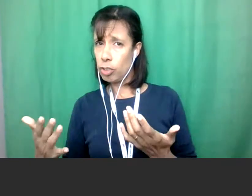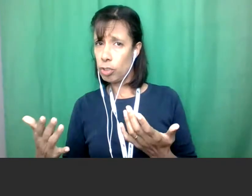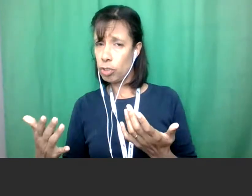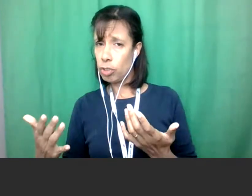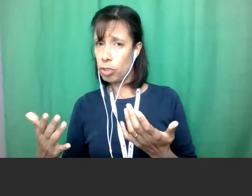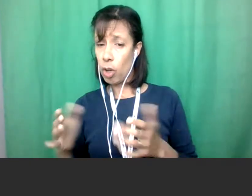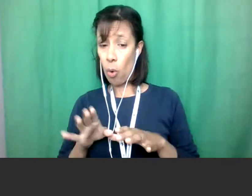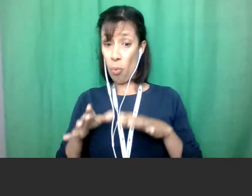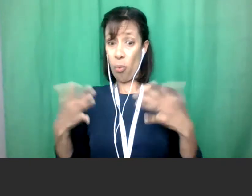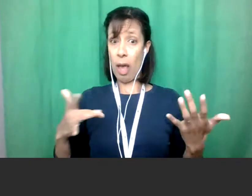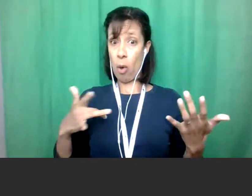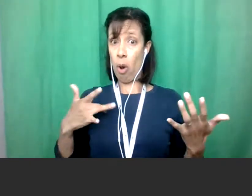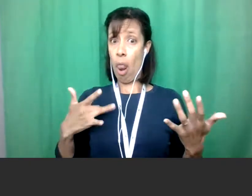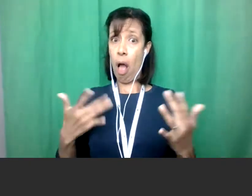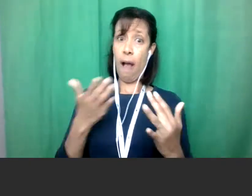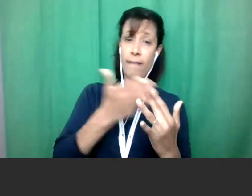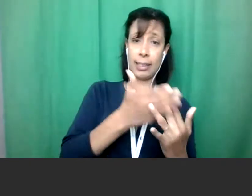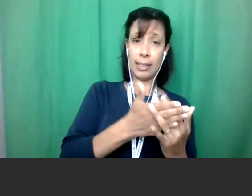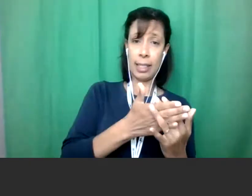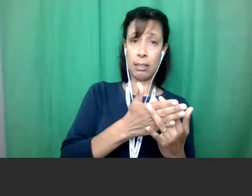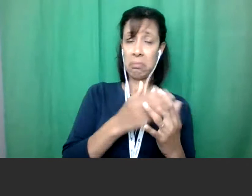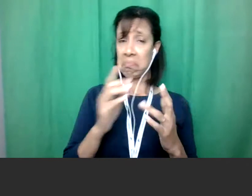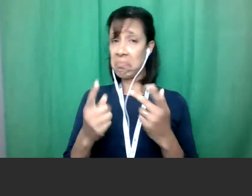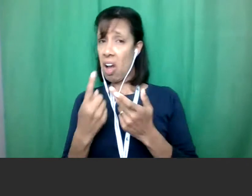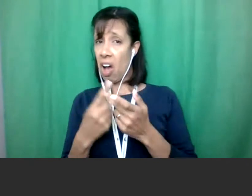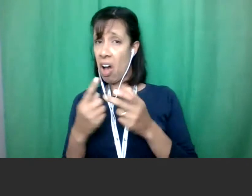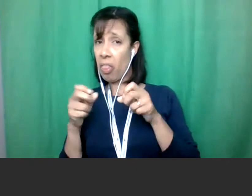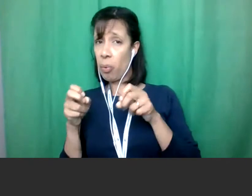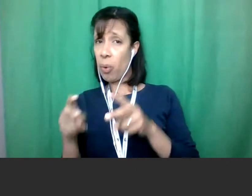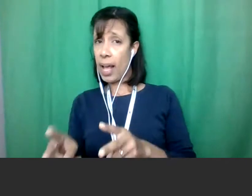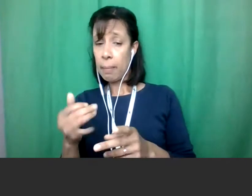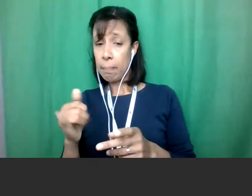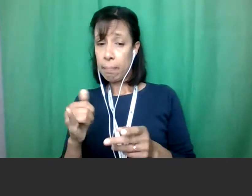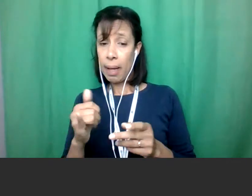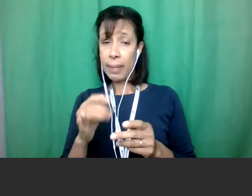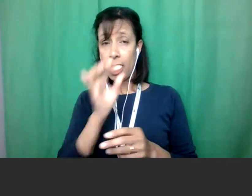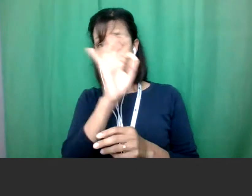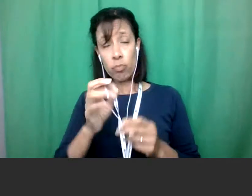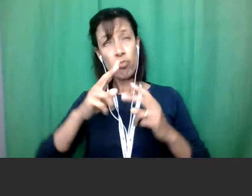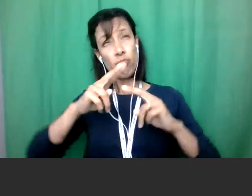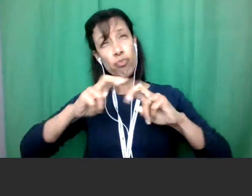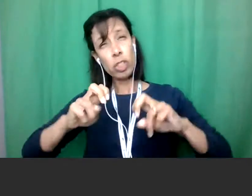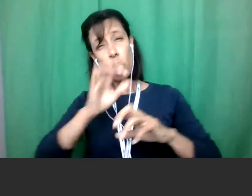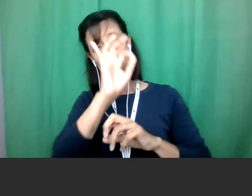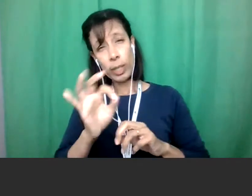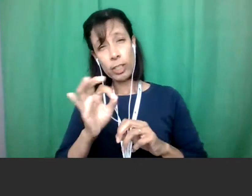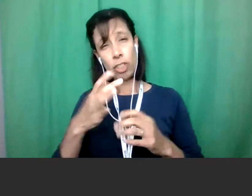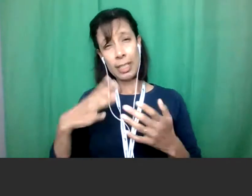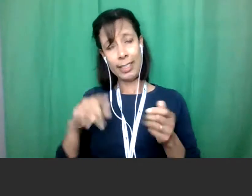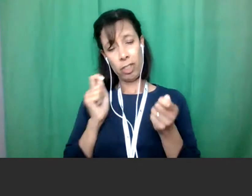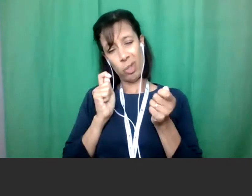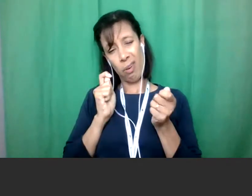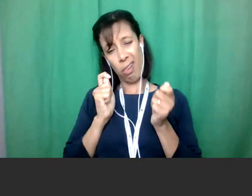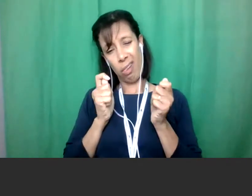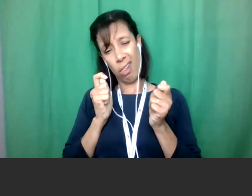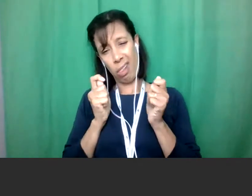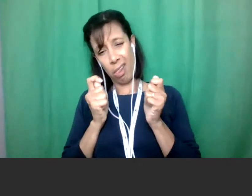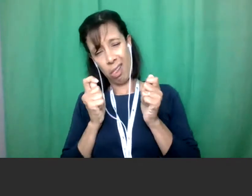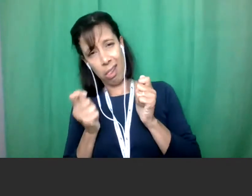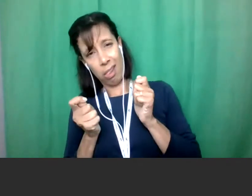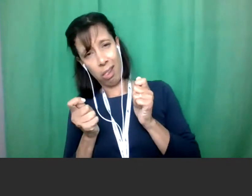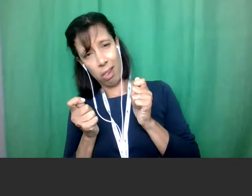currently have? So is there another way? Can you reframe your question in a way that would work given the restrictions that are there